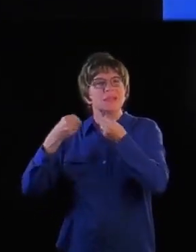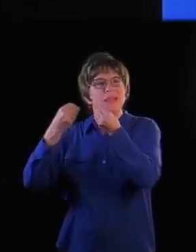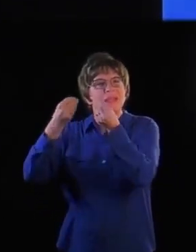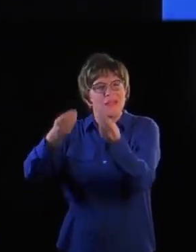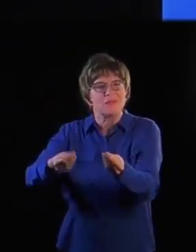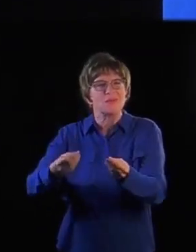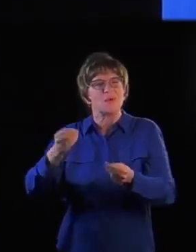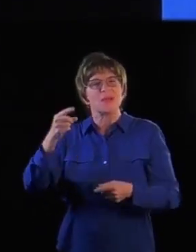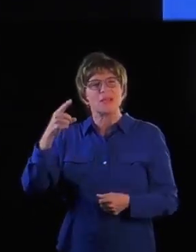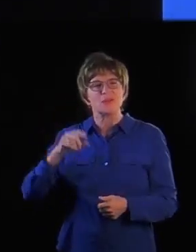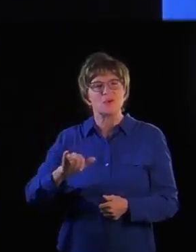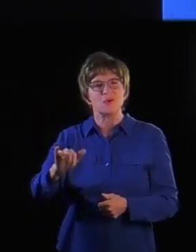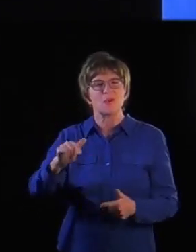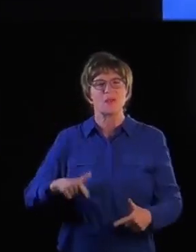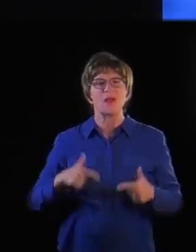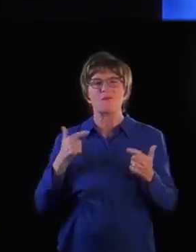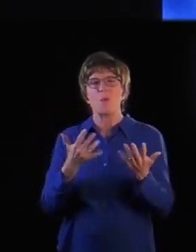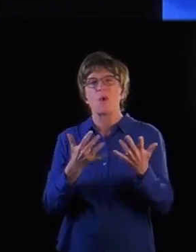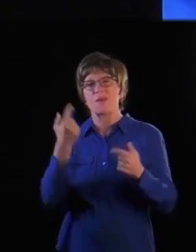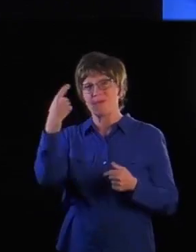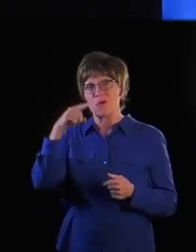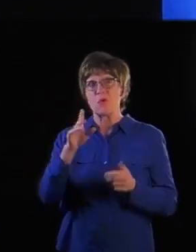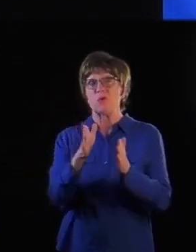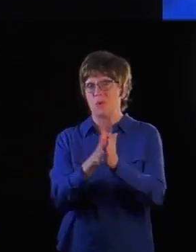waiting for you to ask. So